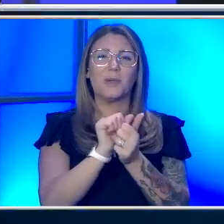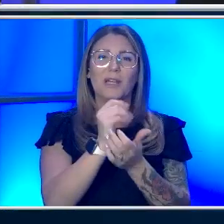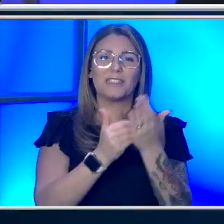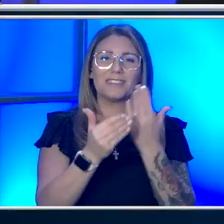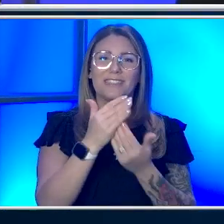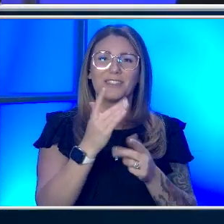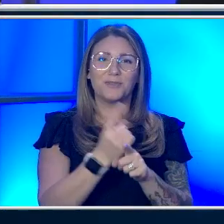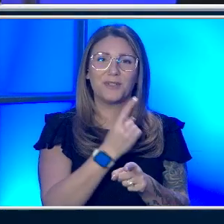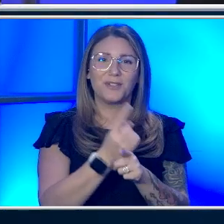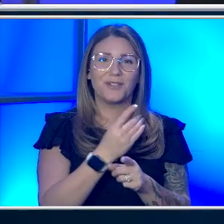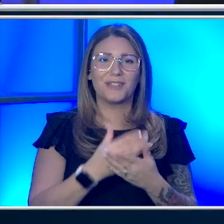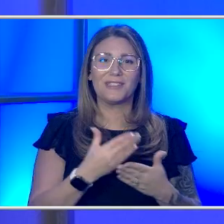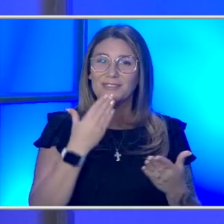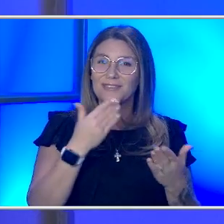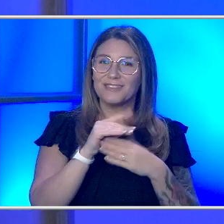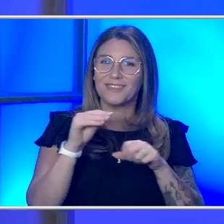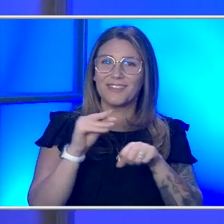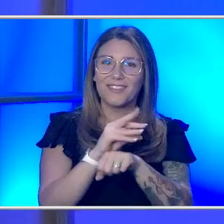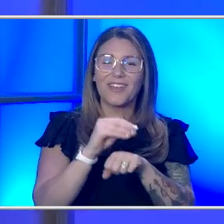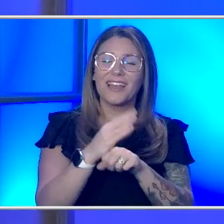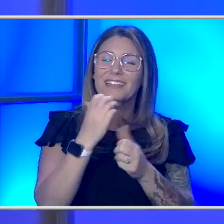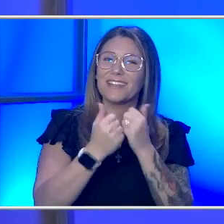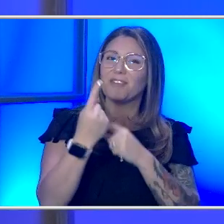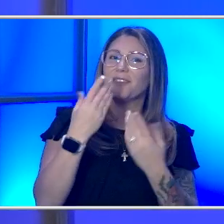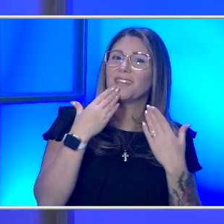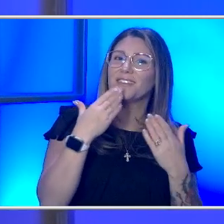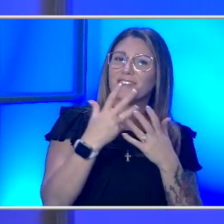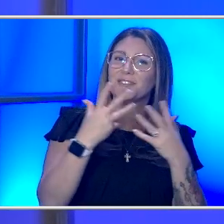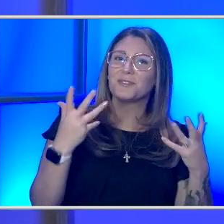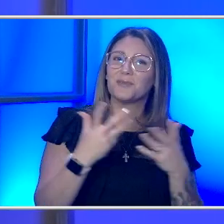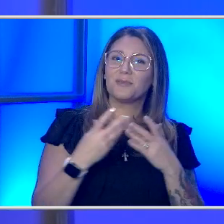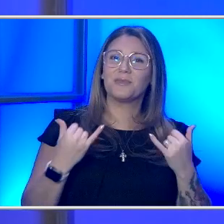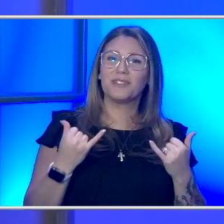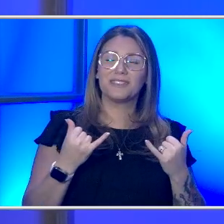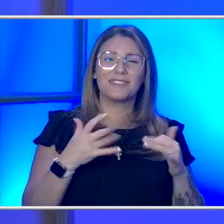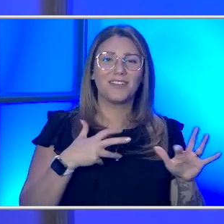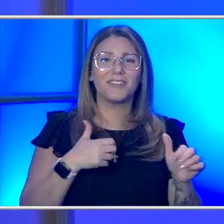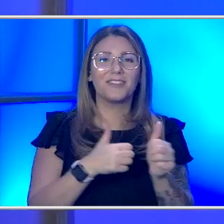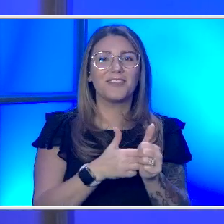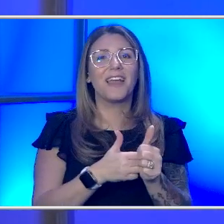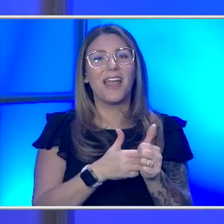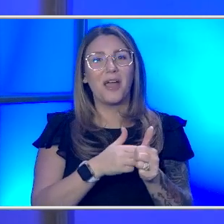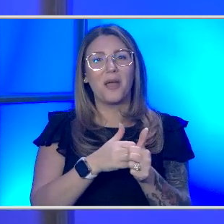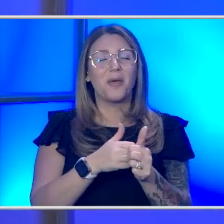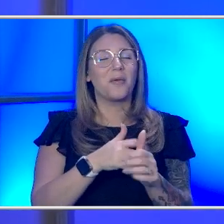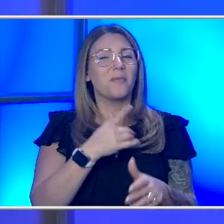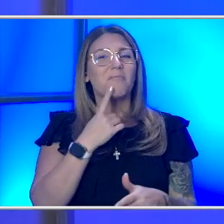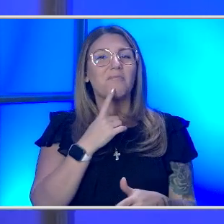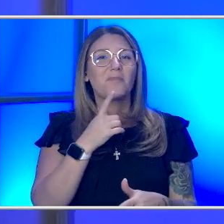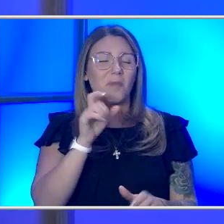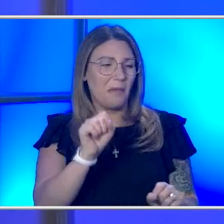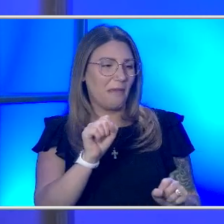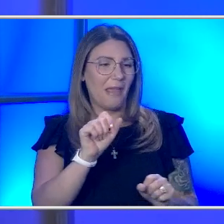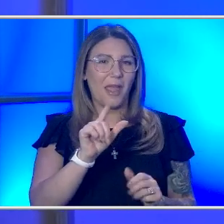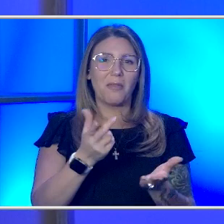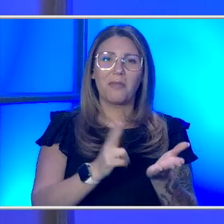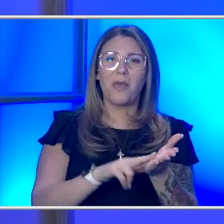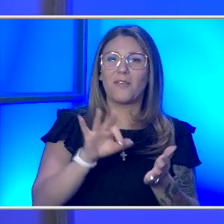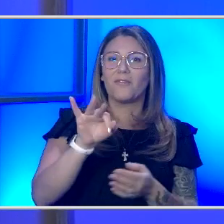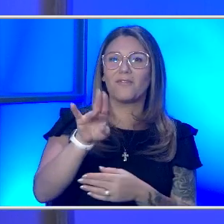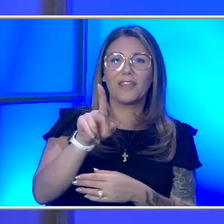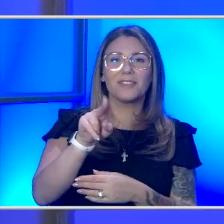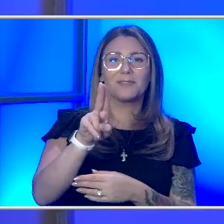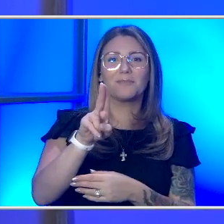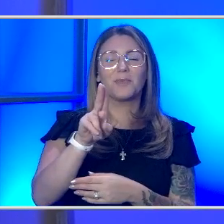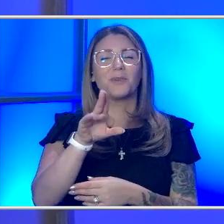good advice. Everyone, thank you so much for being with us today. You can catch our updates anytime by logging back onto Facebook, YouTube, and Twitter. Go out, make it a great Monday, and